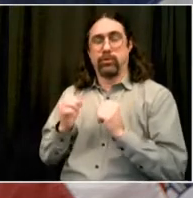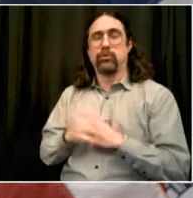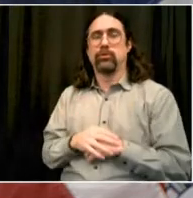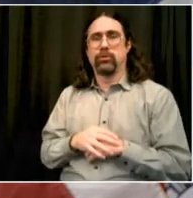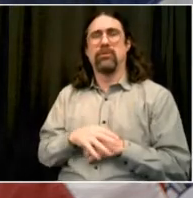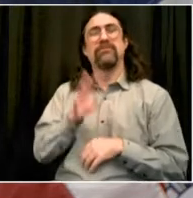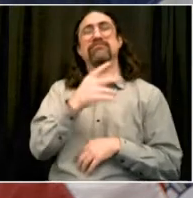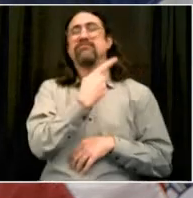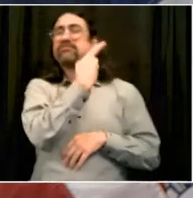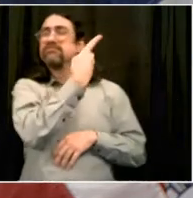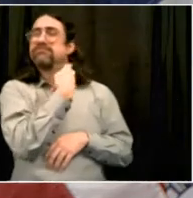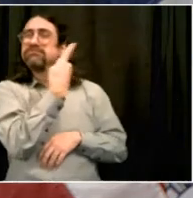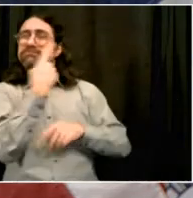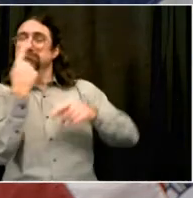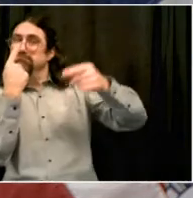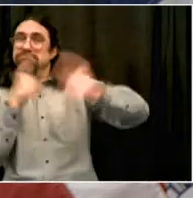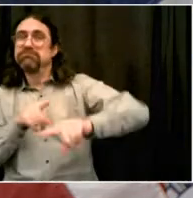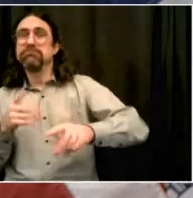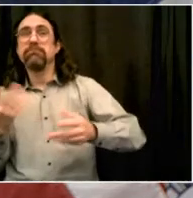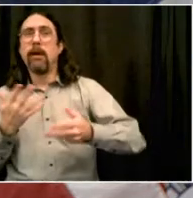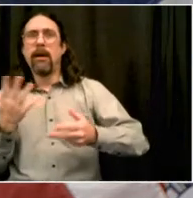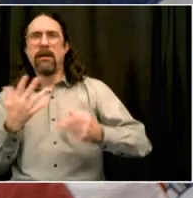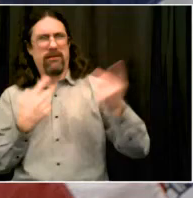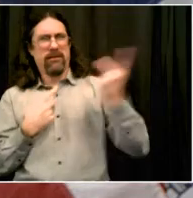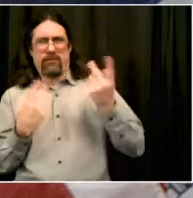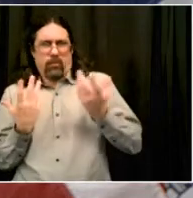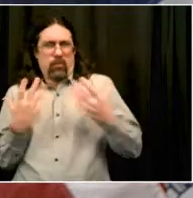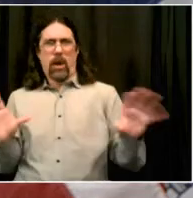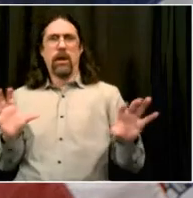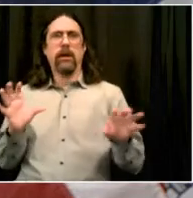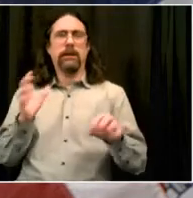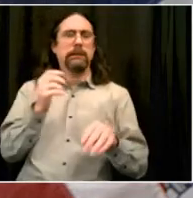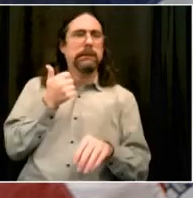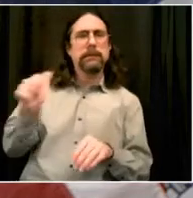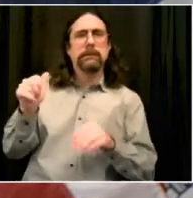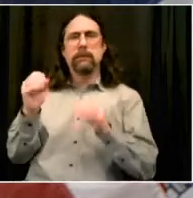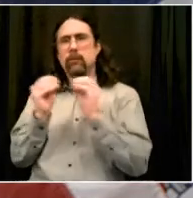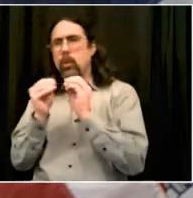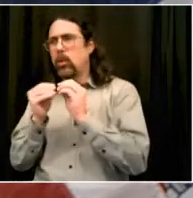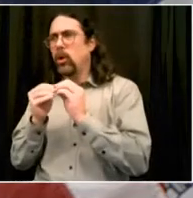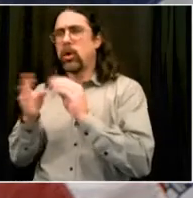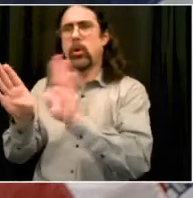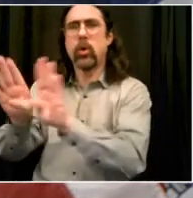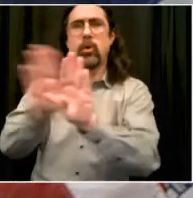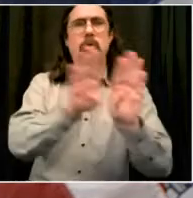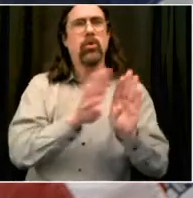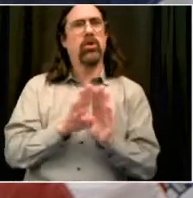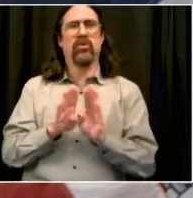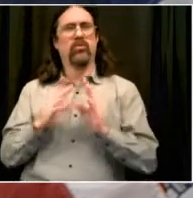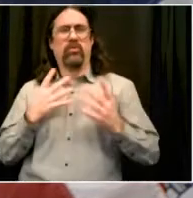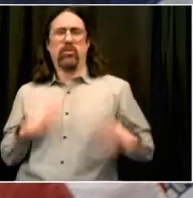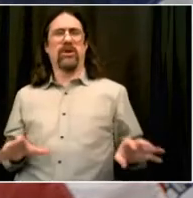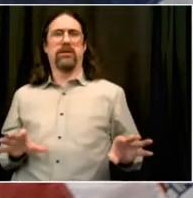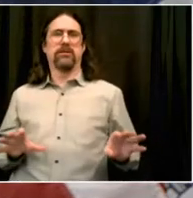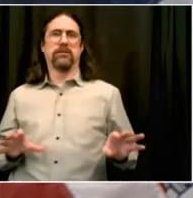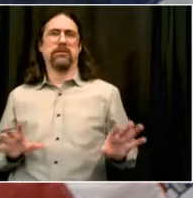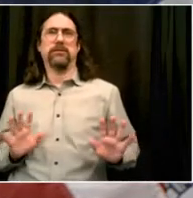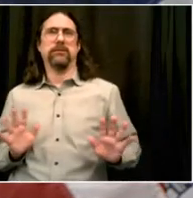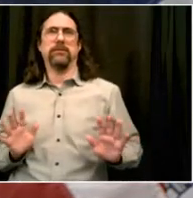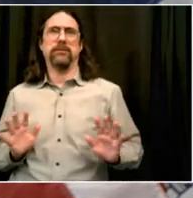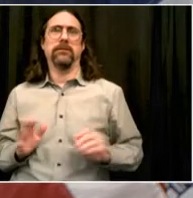a crucial part of that. But right now, I think the actions the governor talked about yesterday,